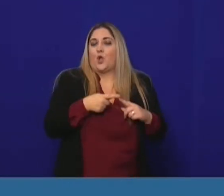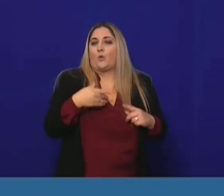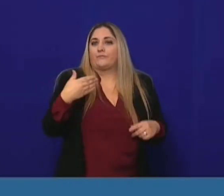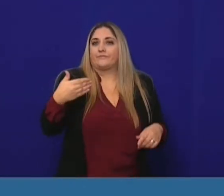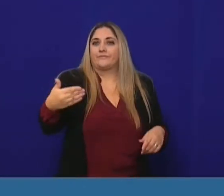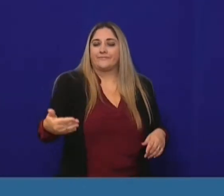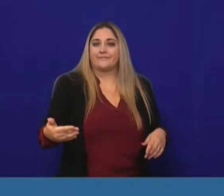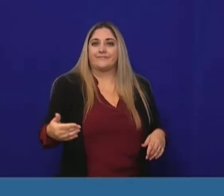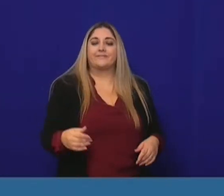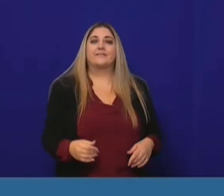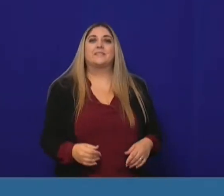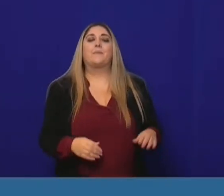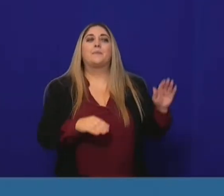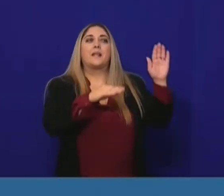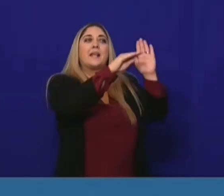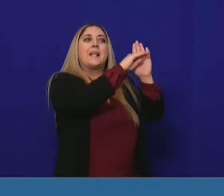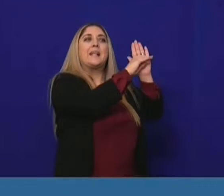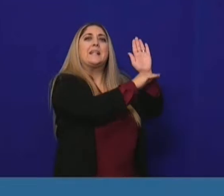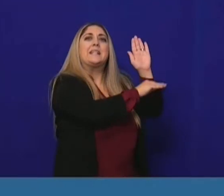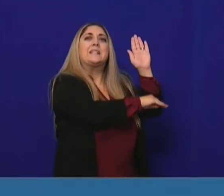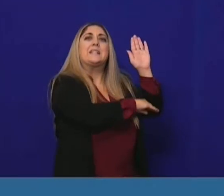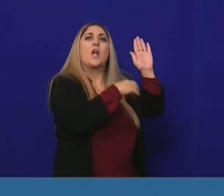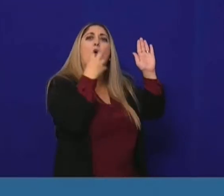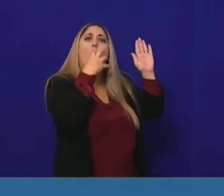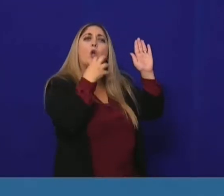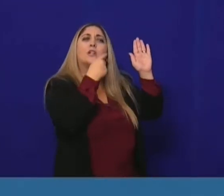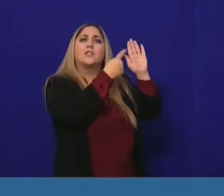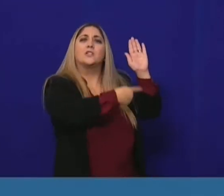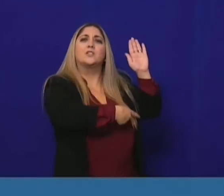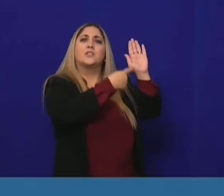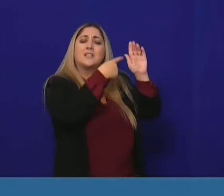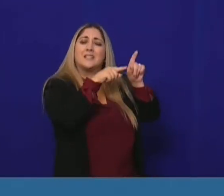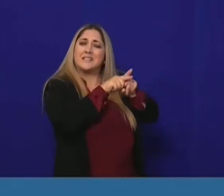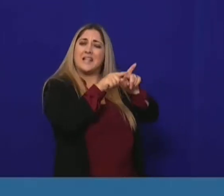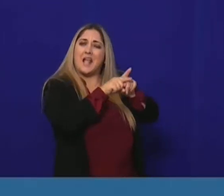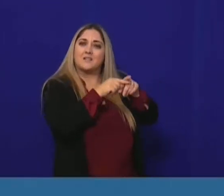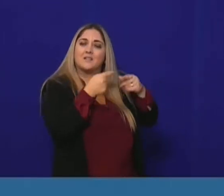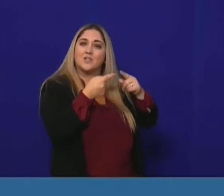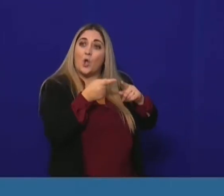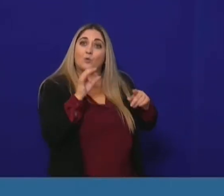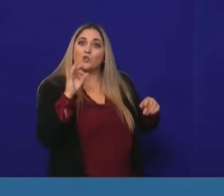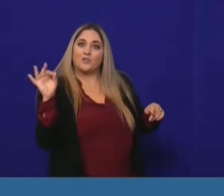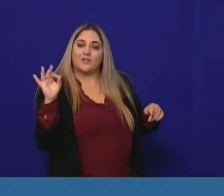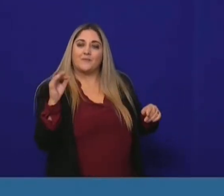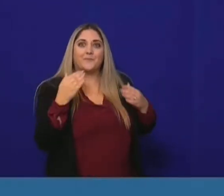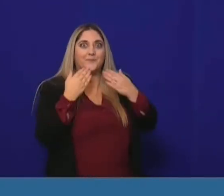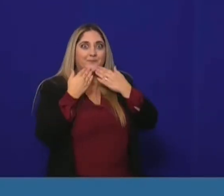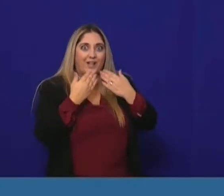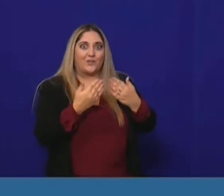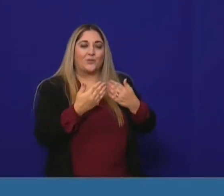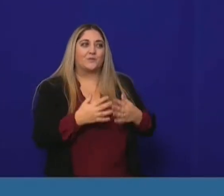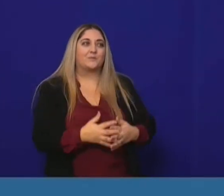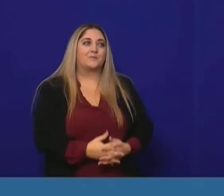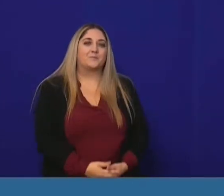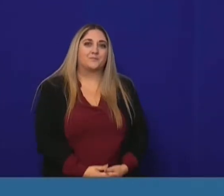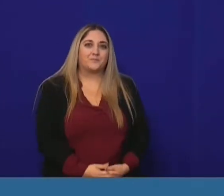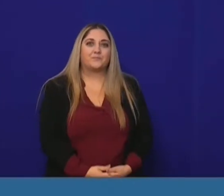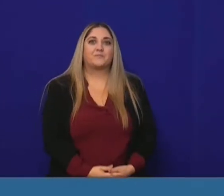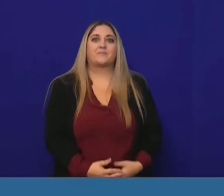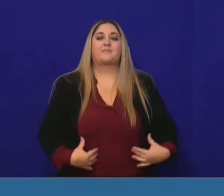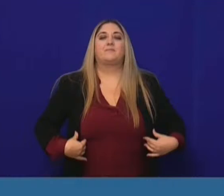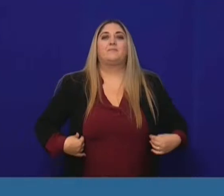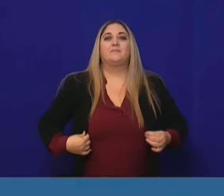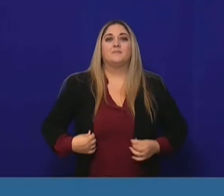Countries biex taġġornana jekk kienx hemm żieda ta' xi pajjiżi f'din il-lista. Grazzi ħafna. Iva, grazzi